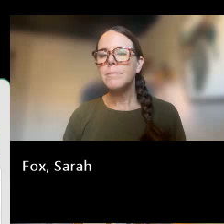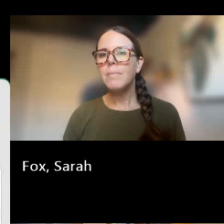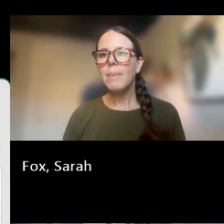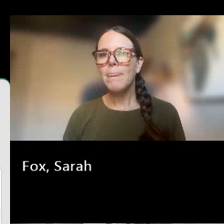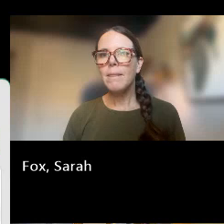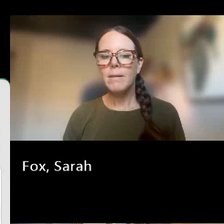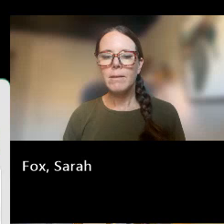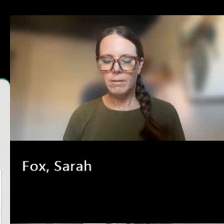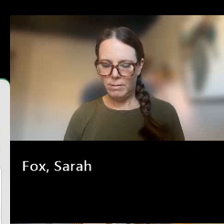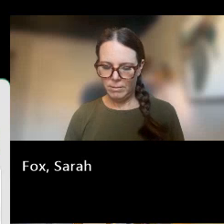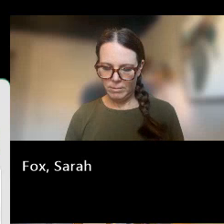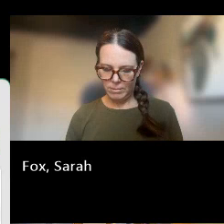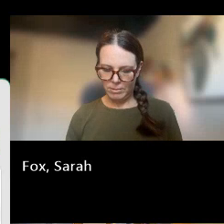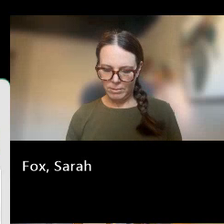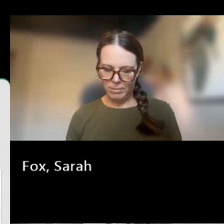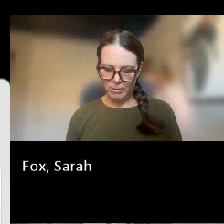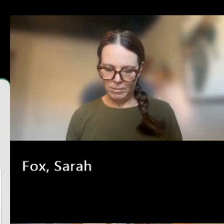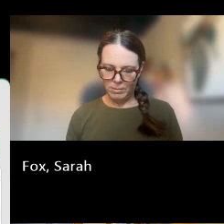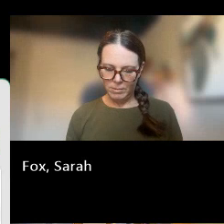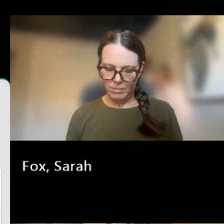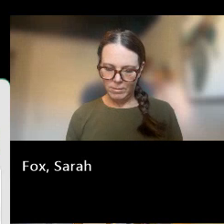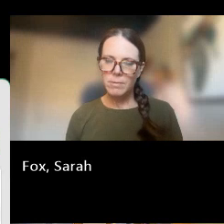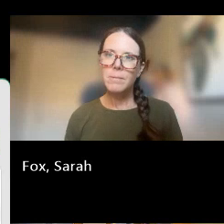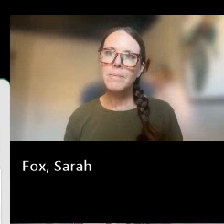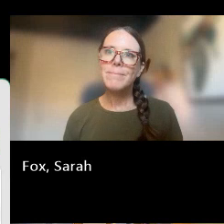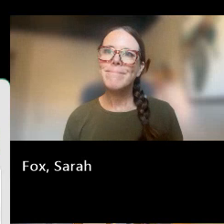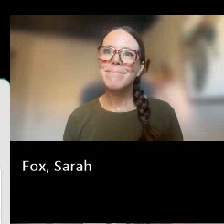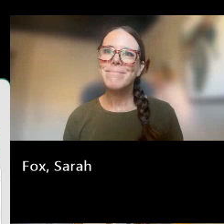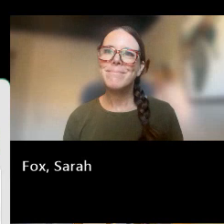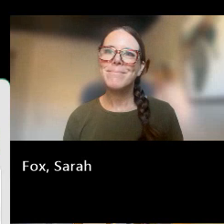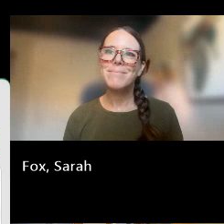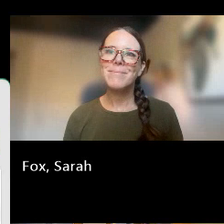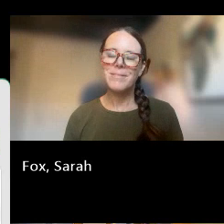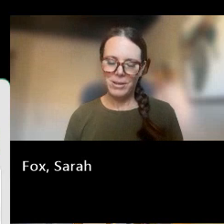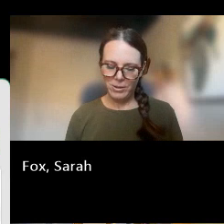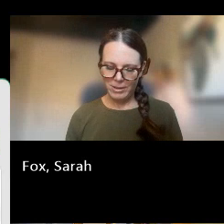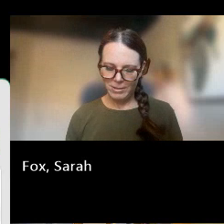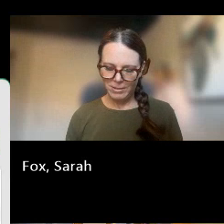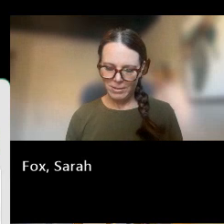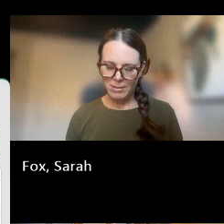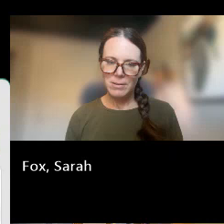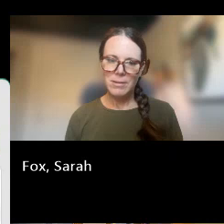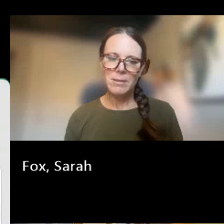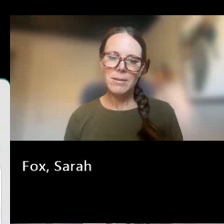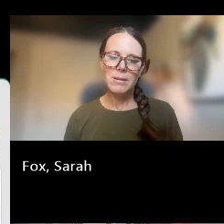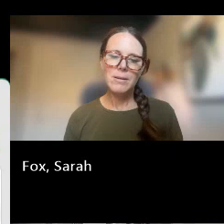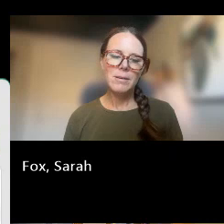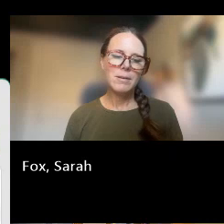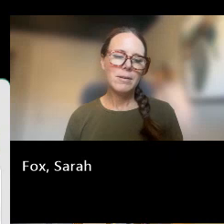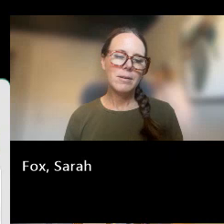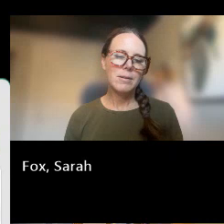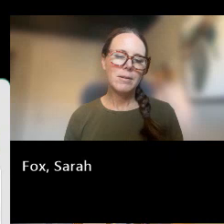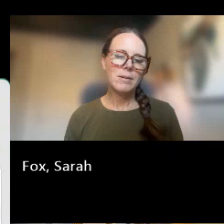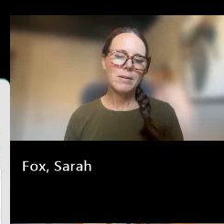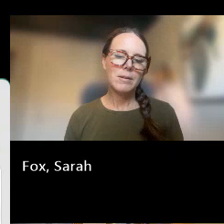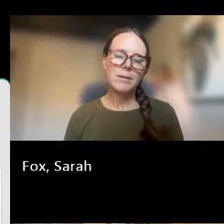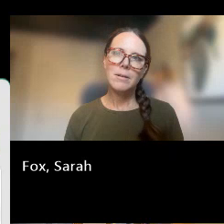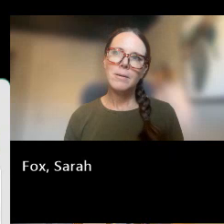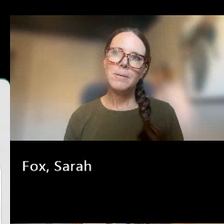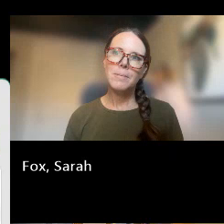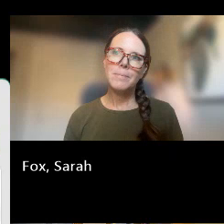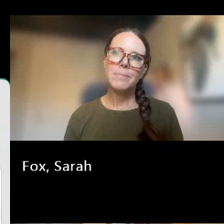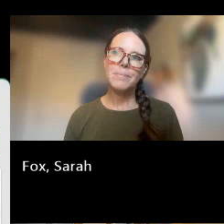Carla and Christy have their placards up, so maybe, I don't know if the answer to that direct question, but Carla. Well, I'm in agreement with Terry, and I would also